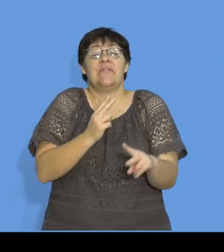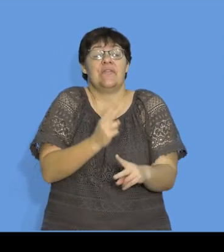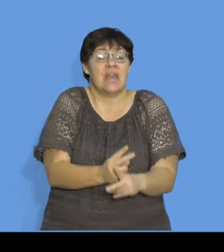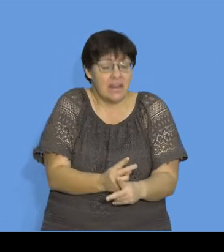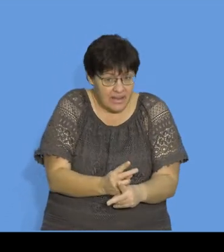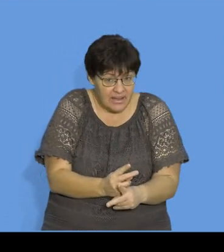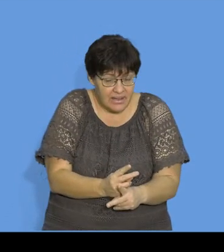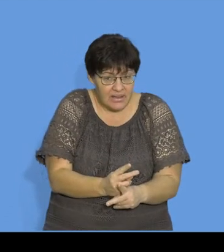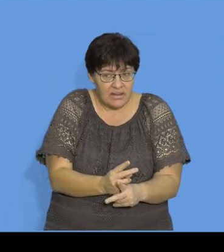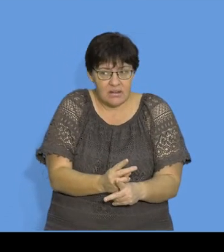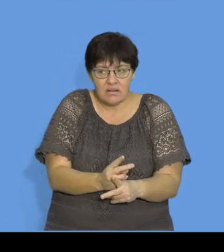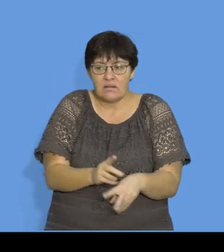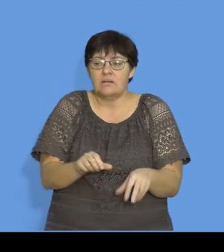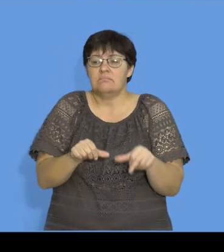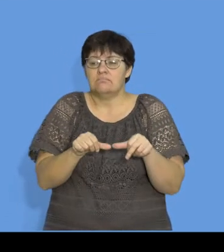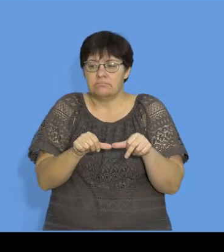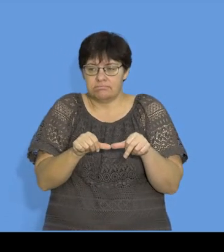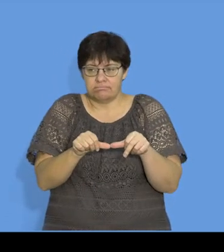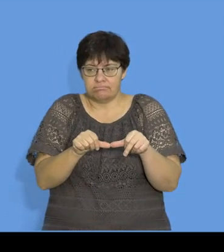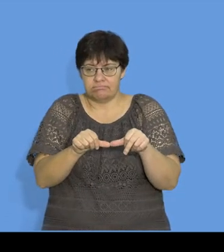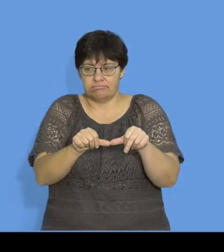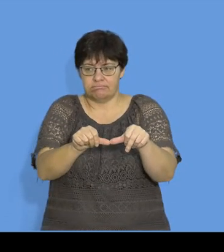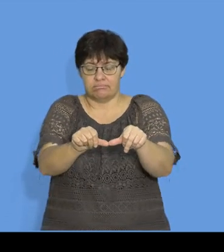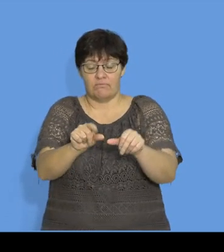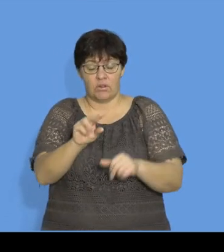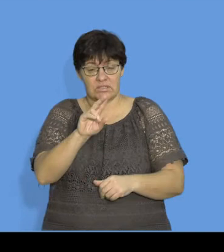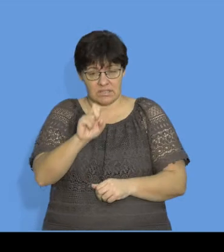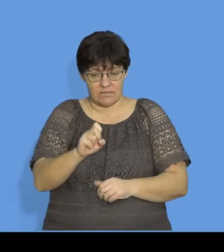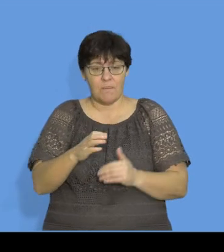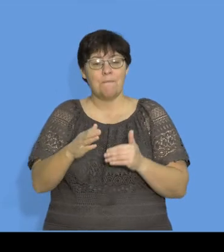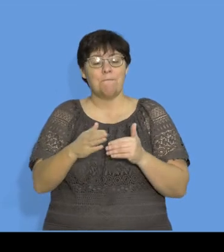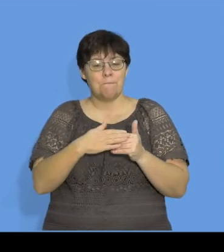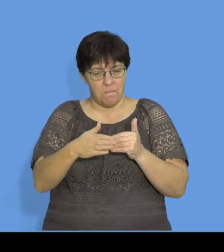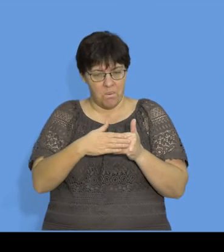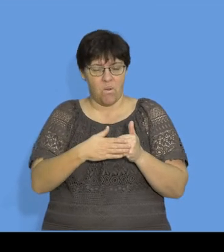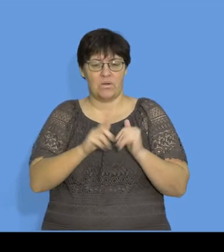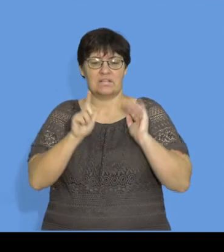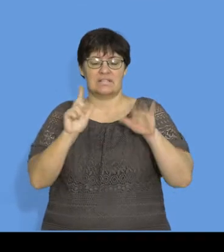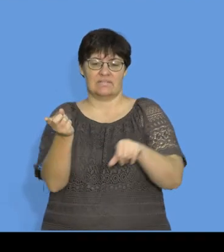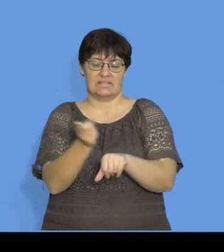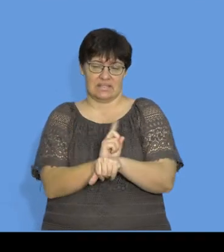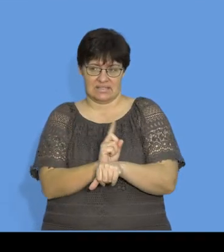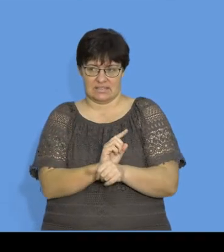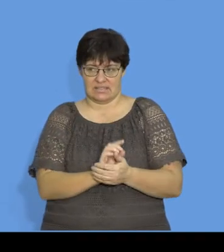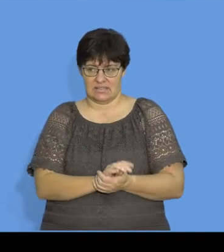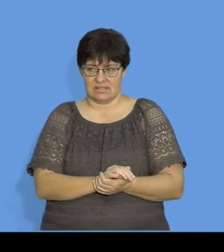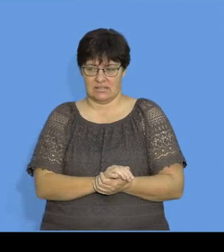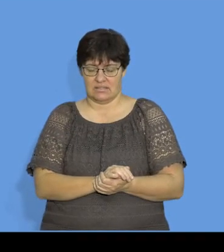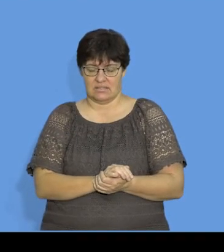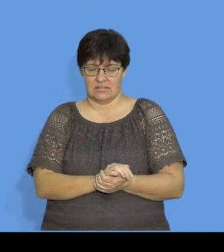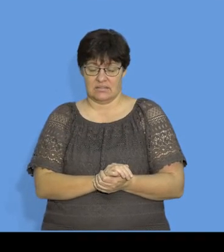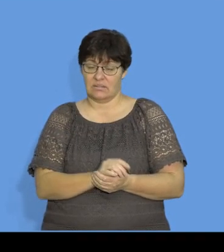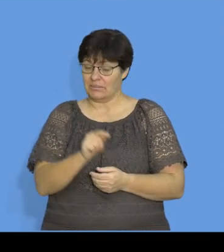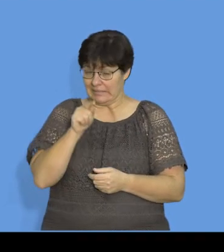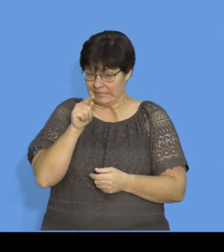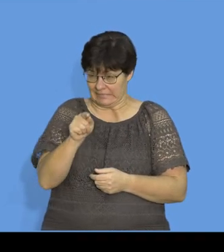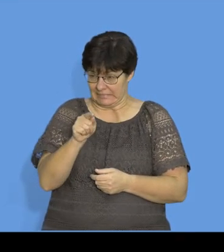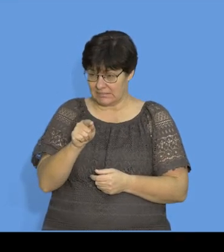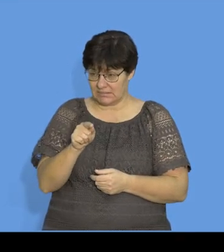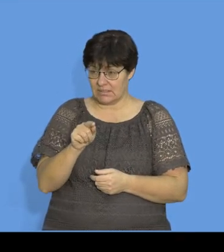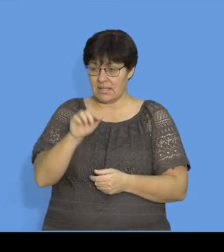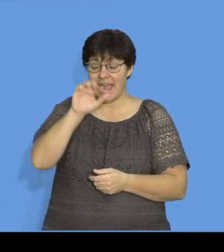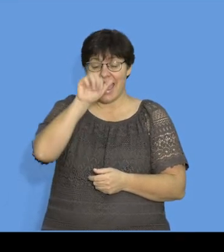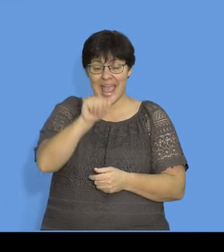continues at constant velocity for another 7 seconds. So at this point,